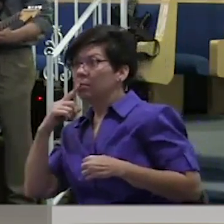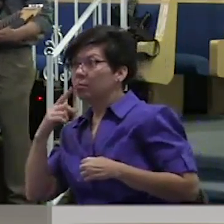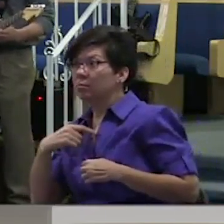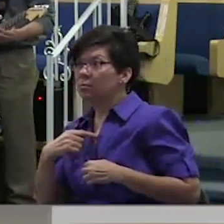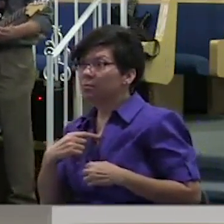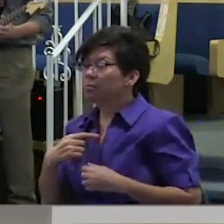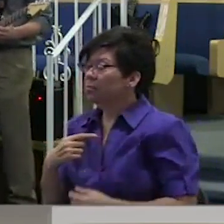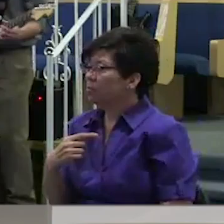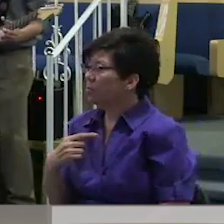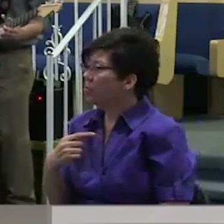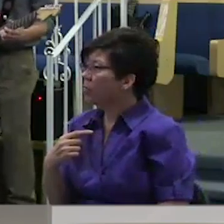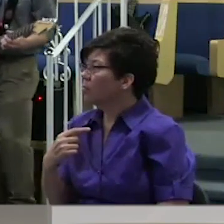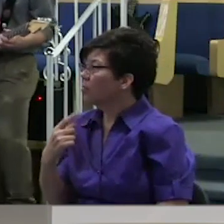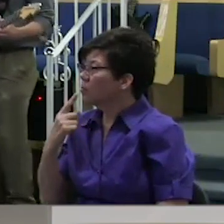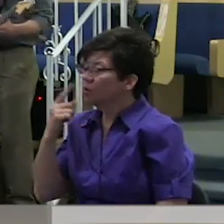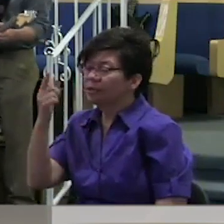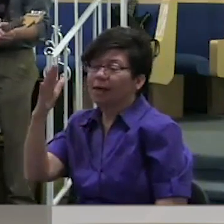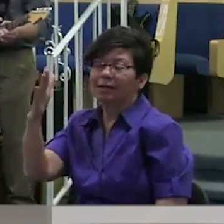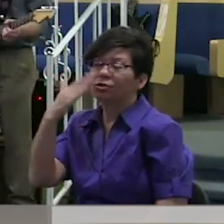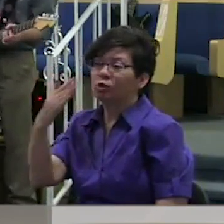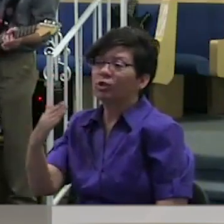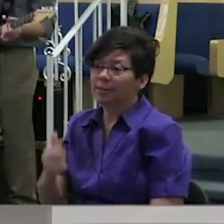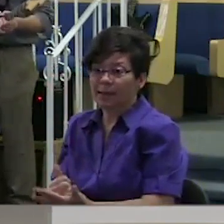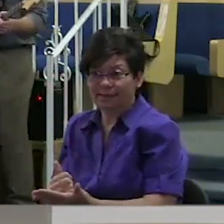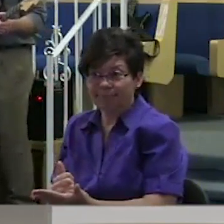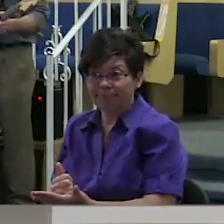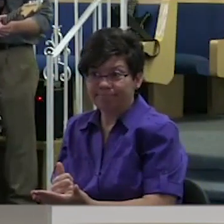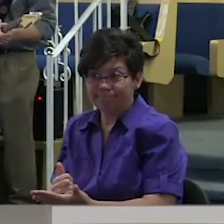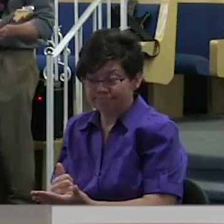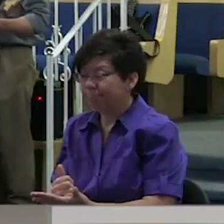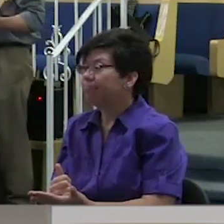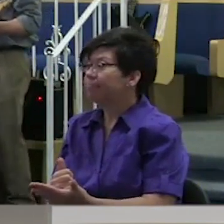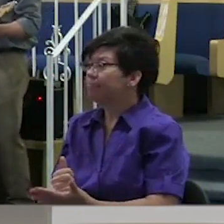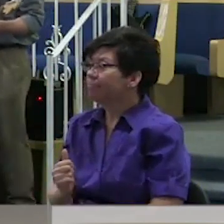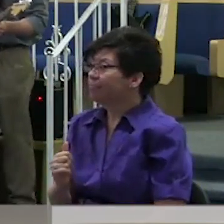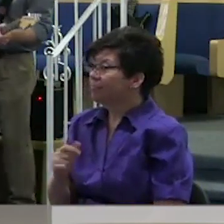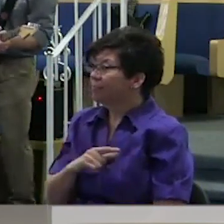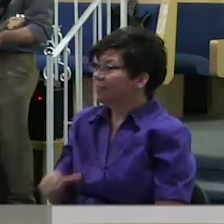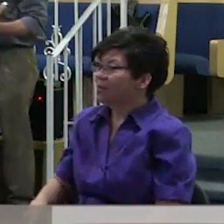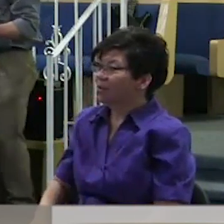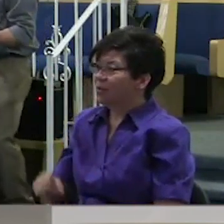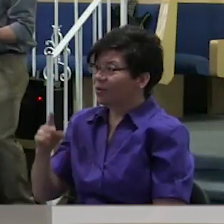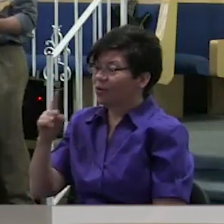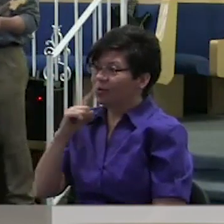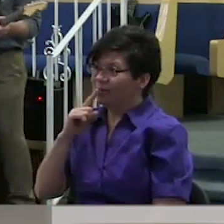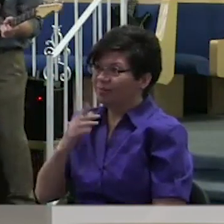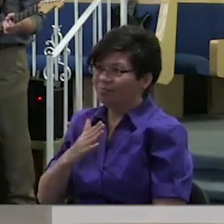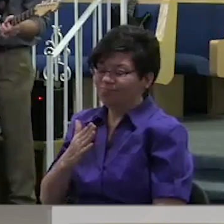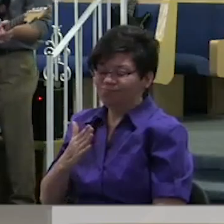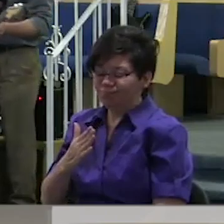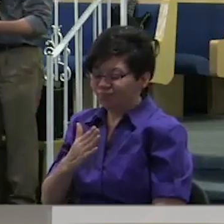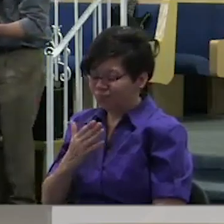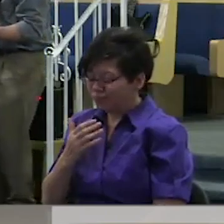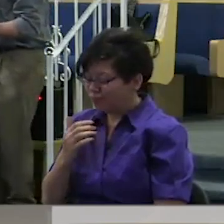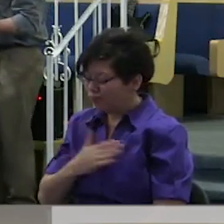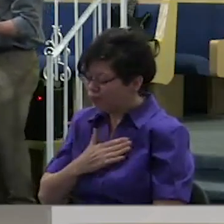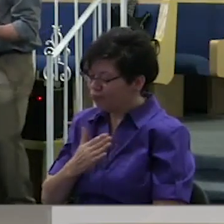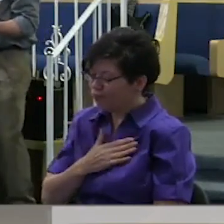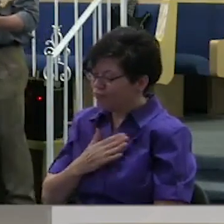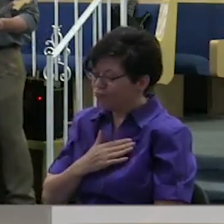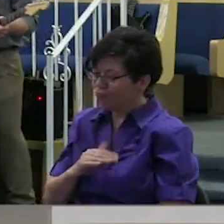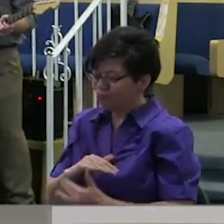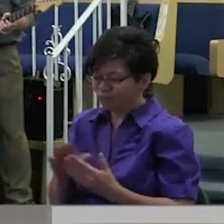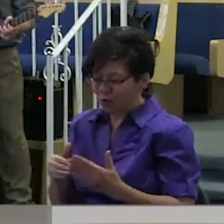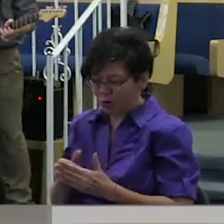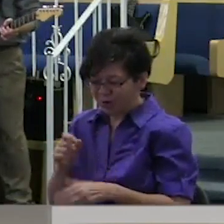do. Because God is good. Amen. Truly, I'm sure the Lord, he is well pleased with all the testimonies that have gone